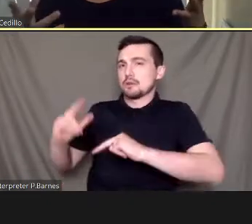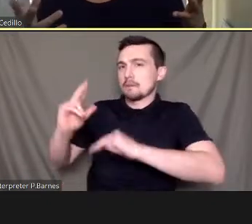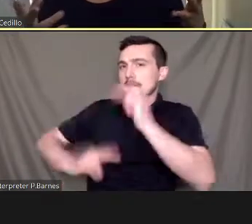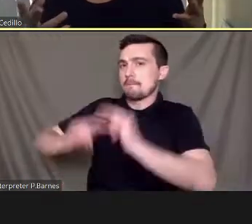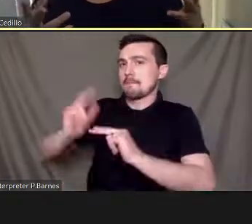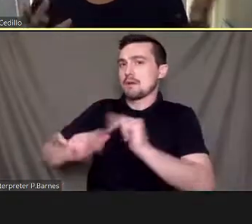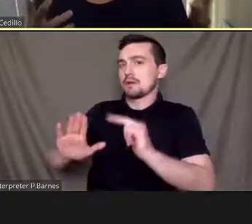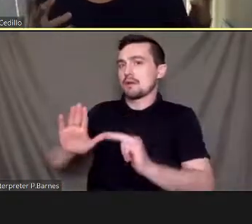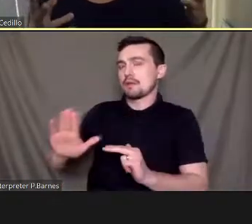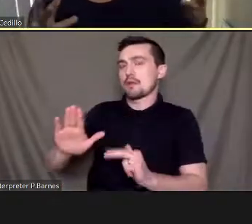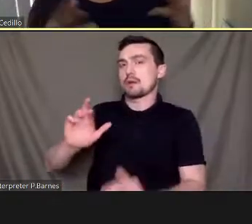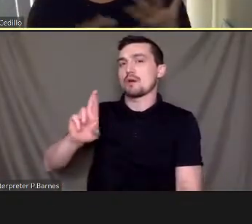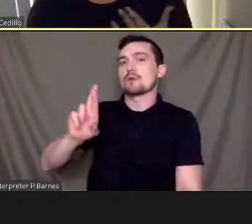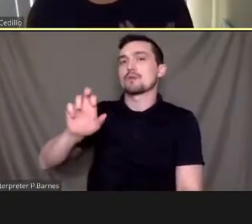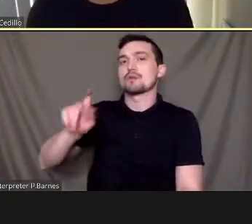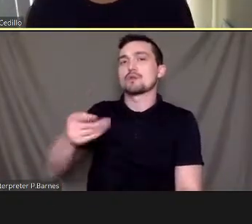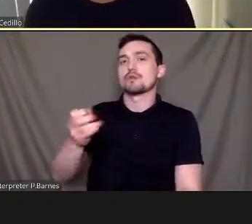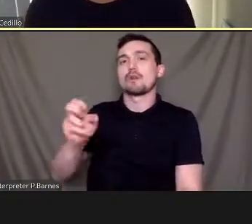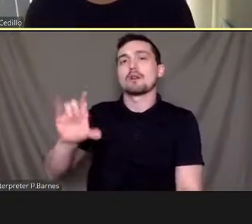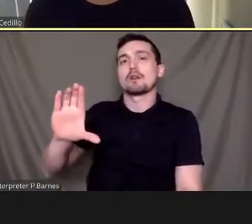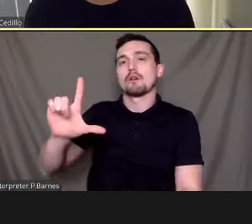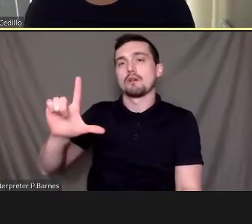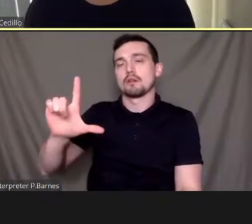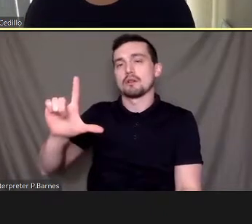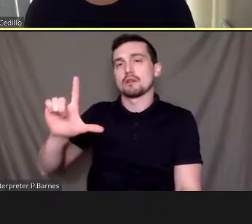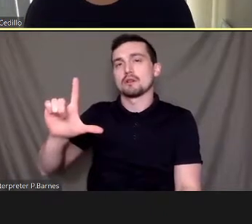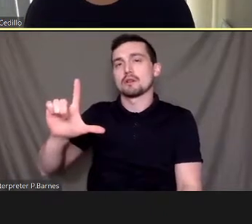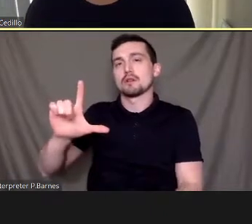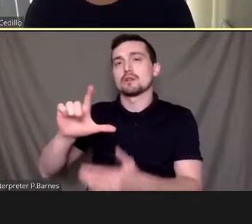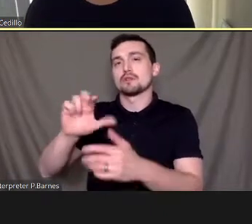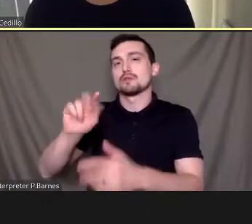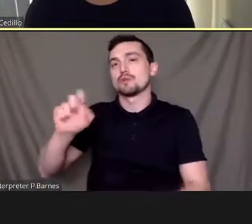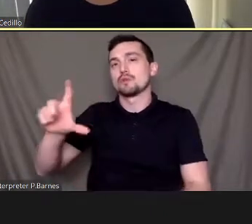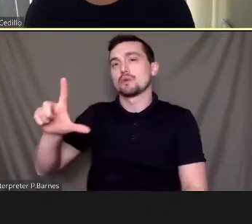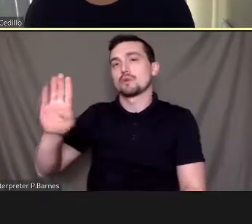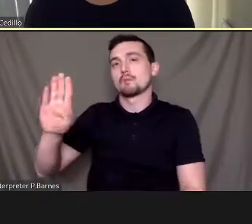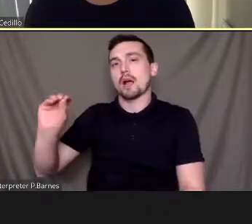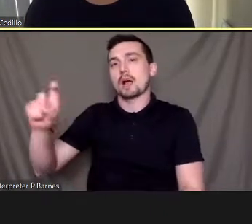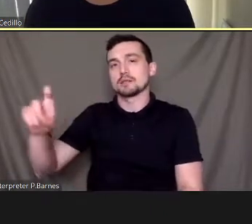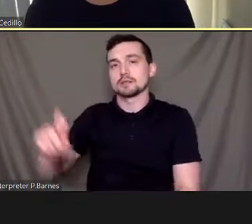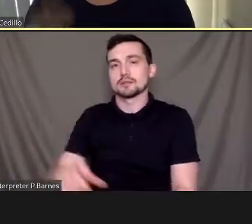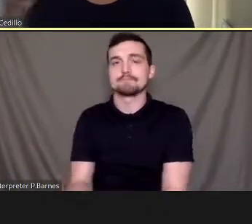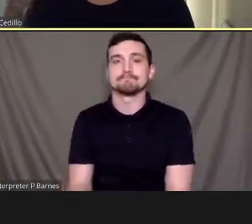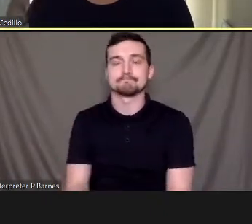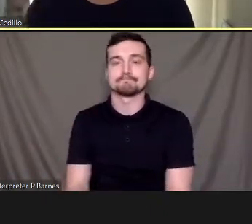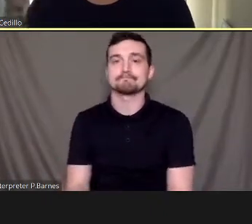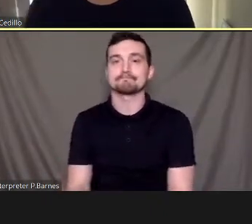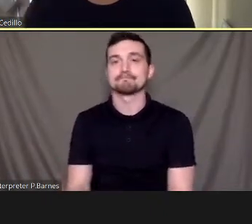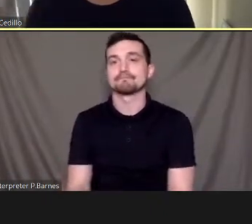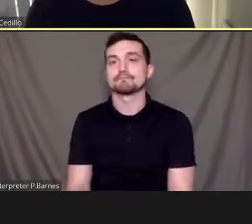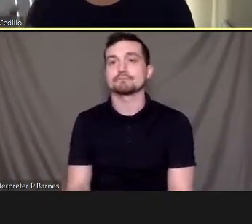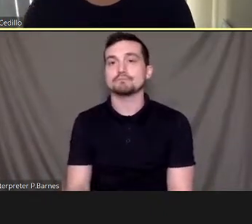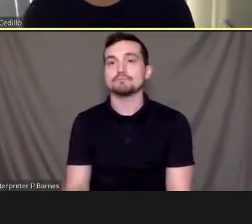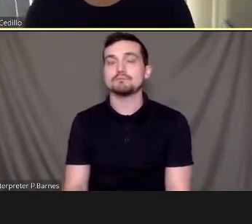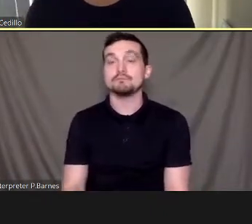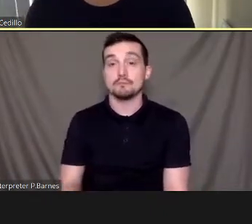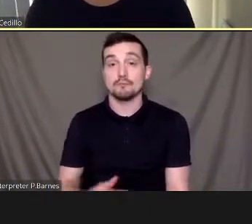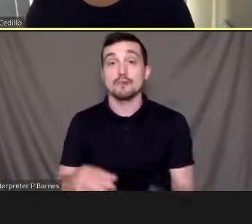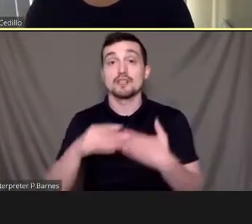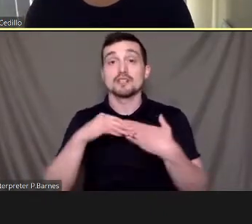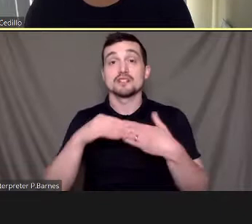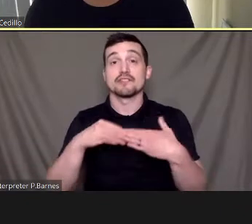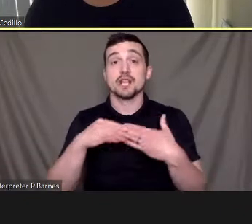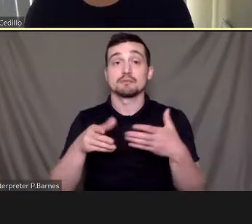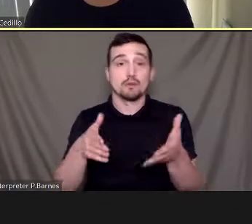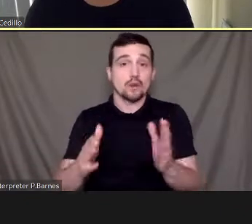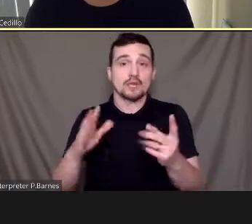build their rhetorical toolboxes, so to speak. And again, you know, flexible ways to